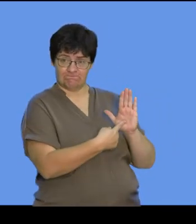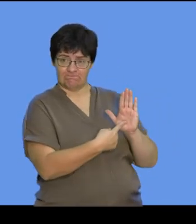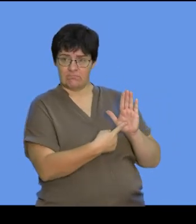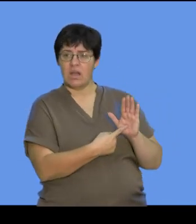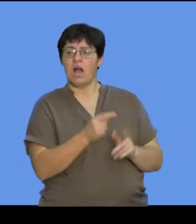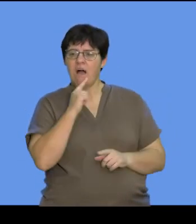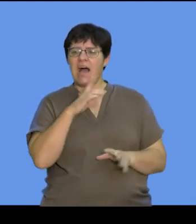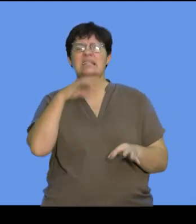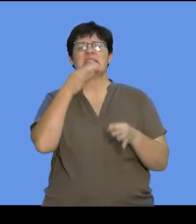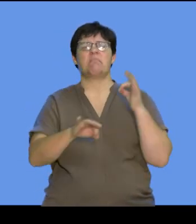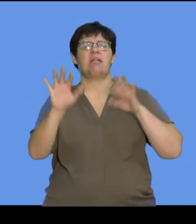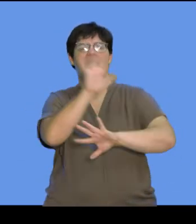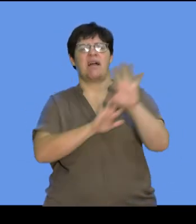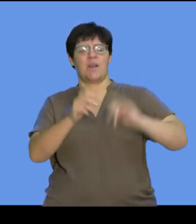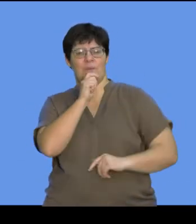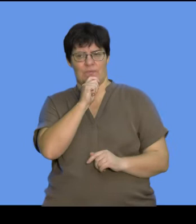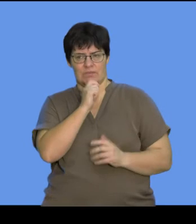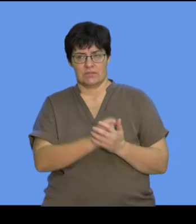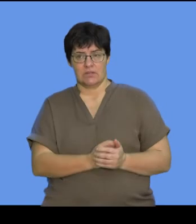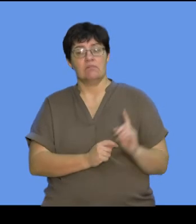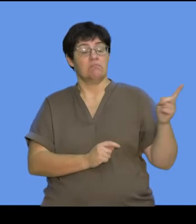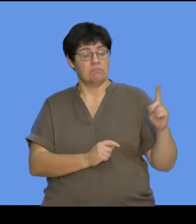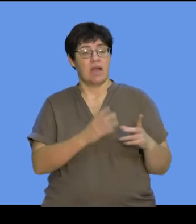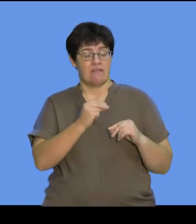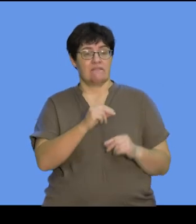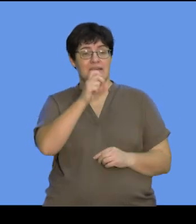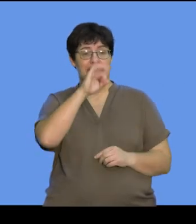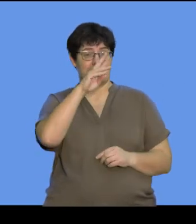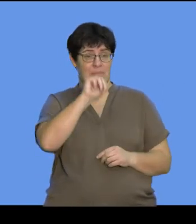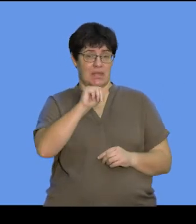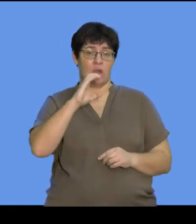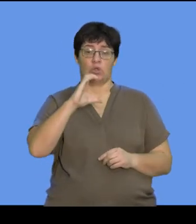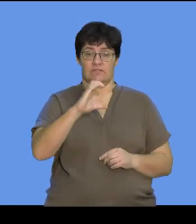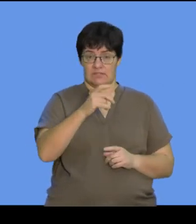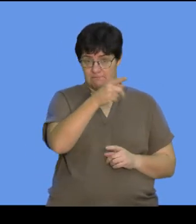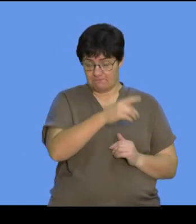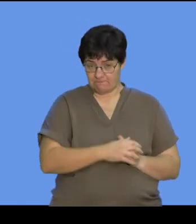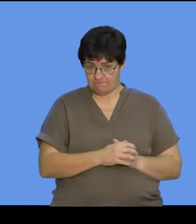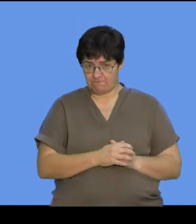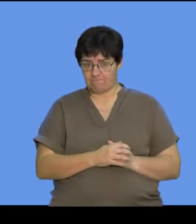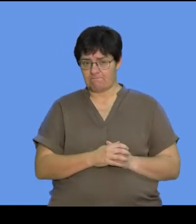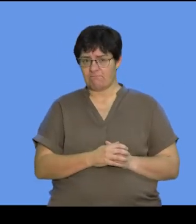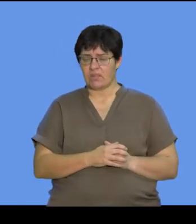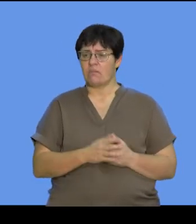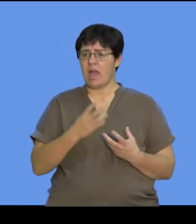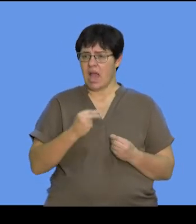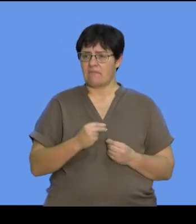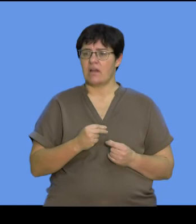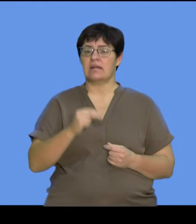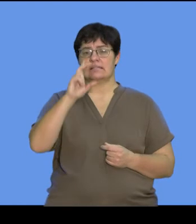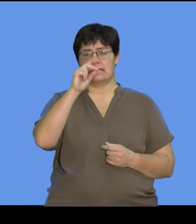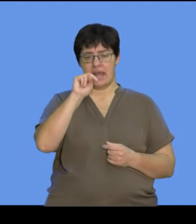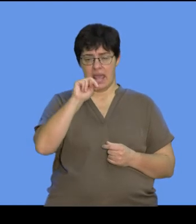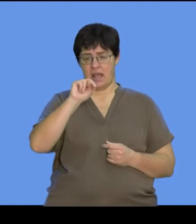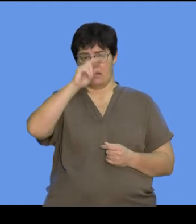using simple colors. So right on the top here we have the semi-conservative model, and it produces two models of DNA